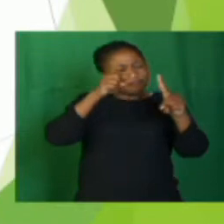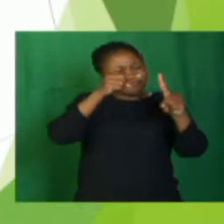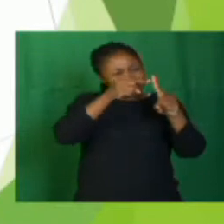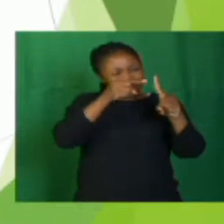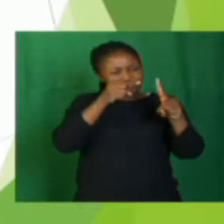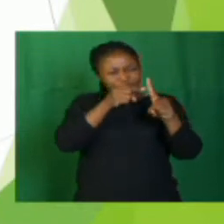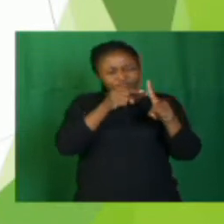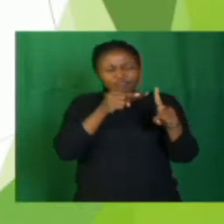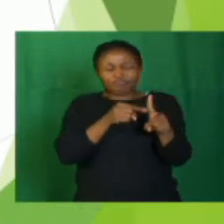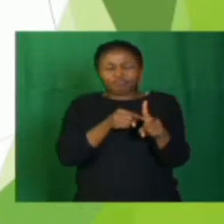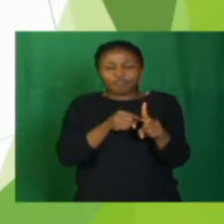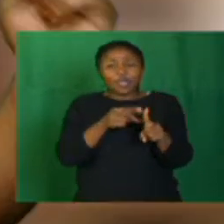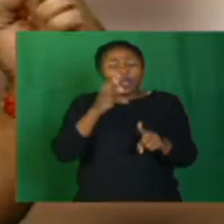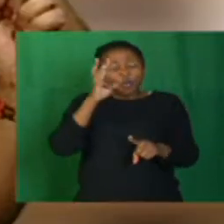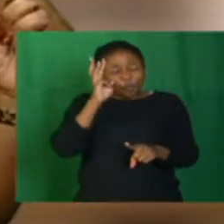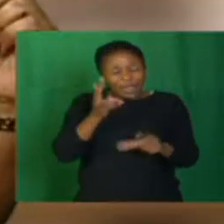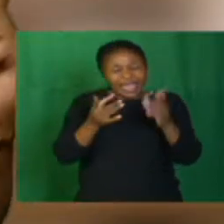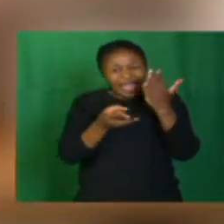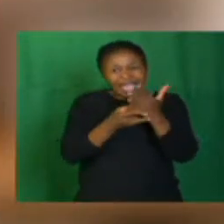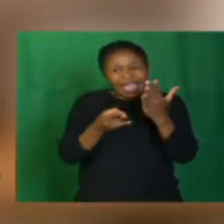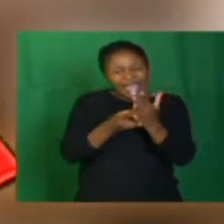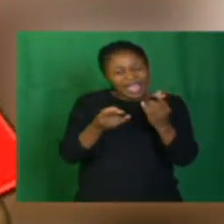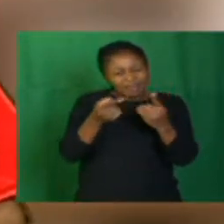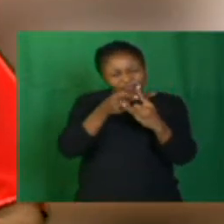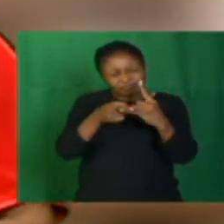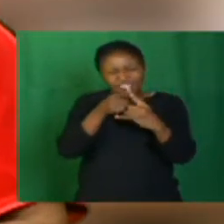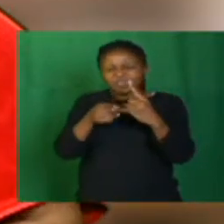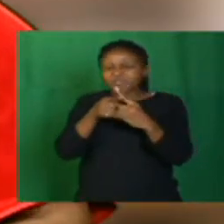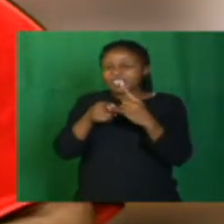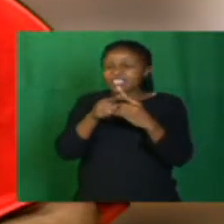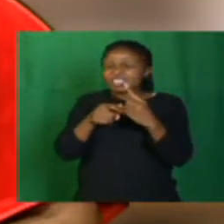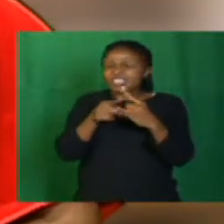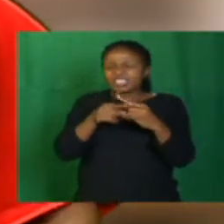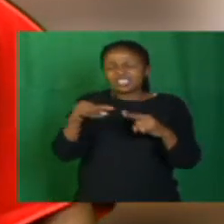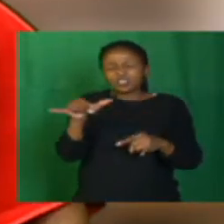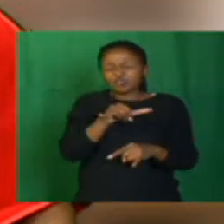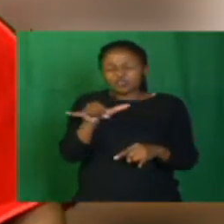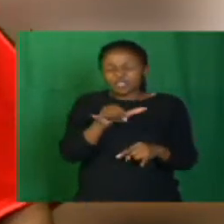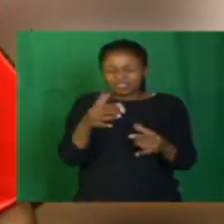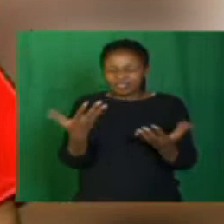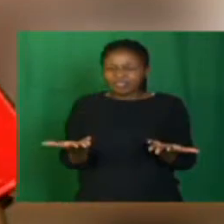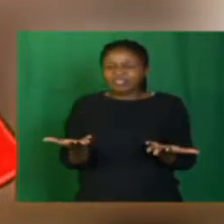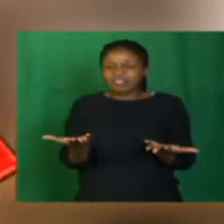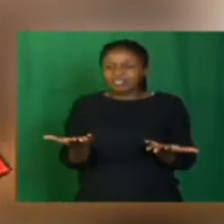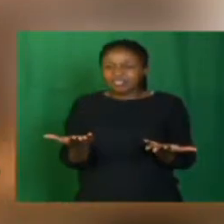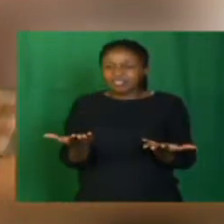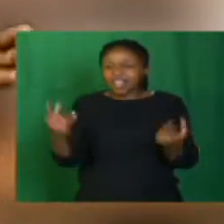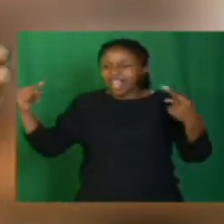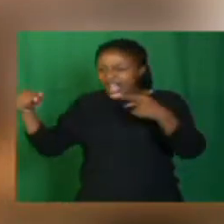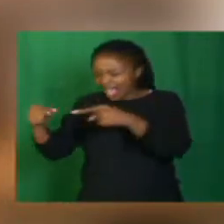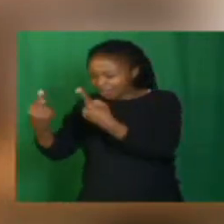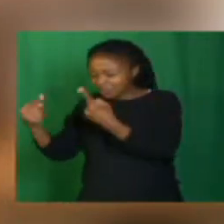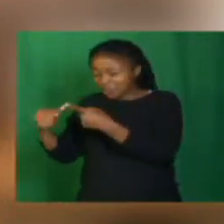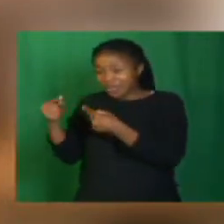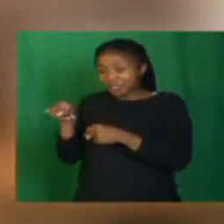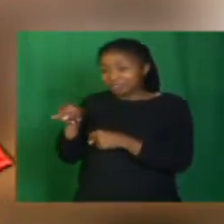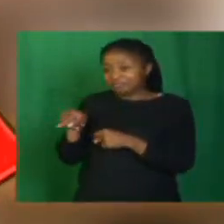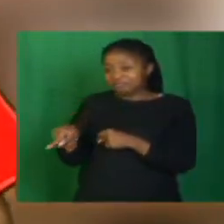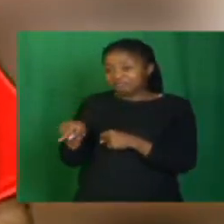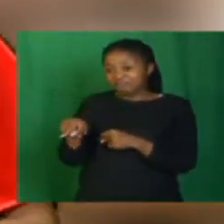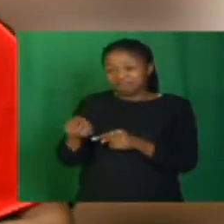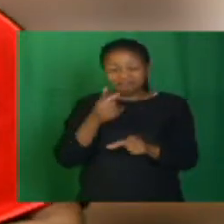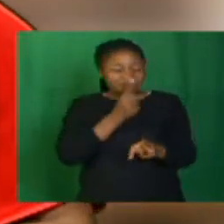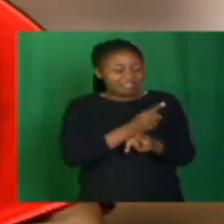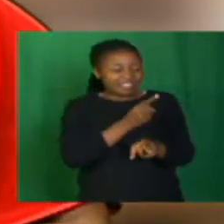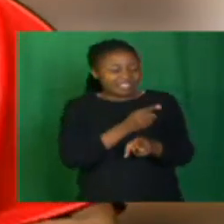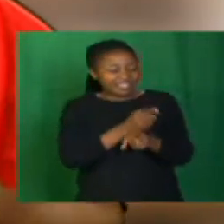between a discursive piece and an argumentative piece. So what happens therefore in